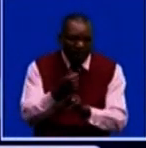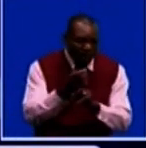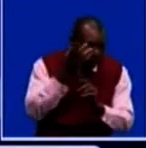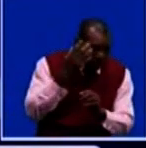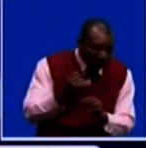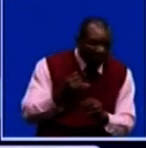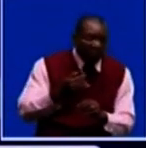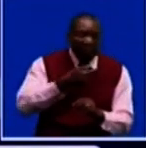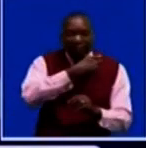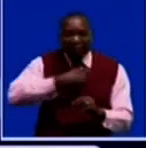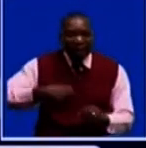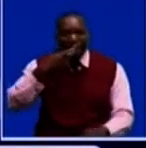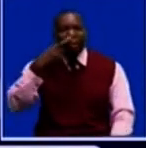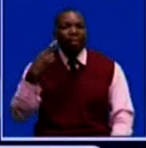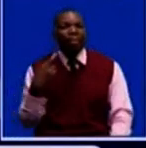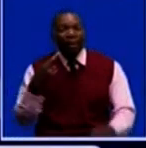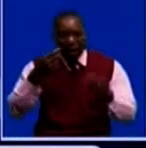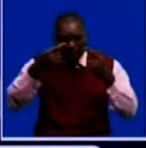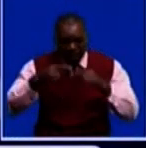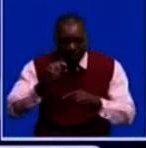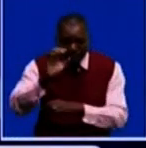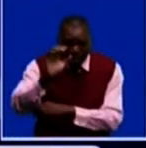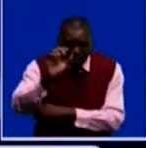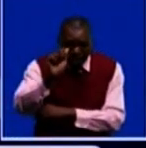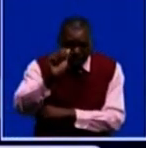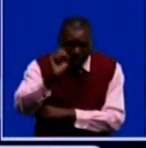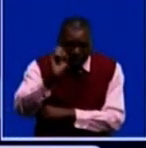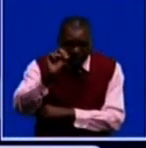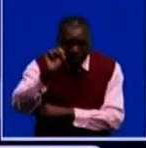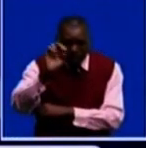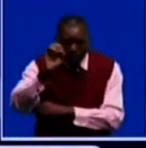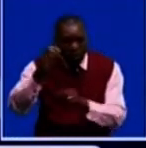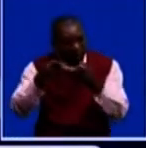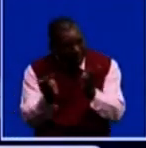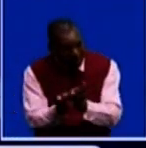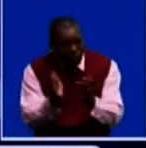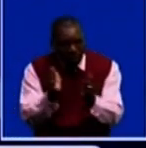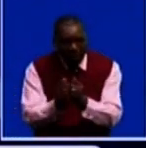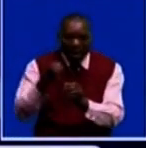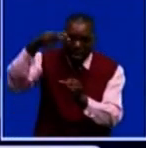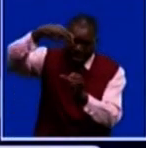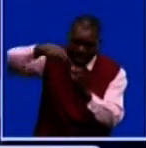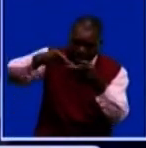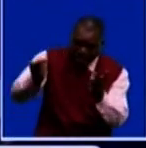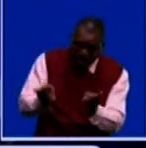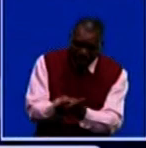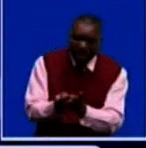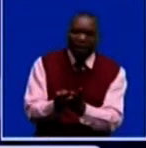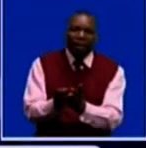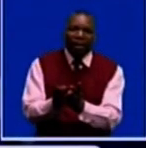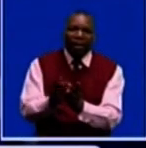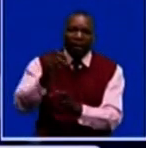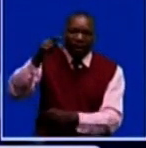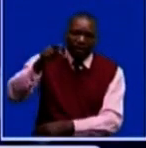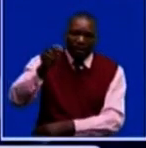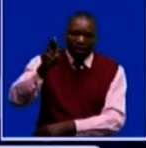with an aggravated robbery that took place at the Europa Casino and Lake Petroleum filling station. Lusaka Province Police Commissioner